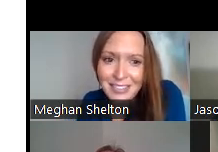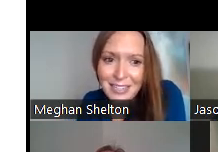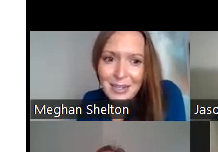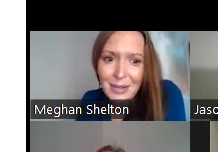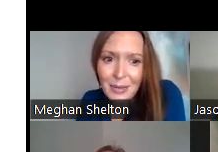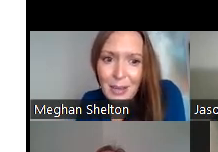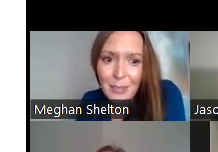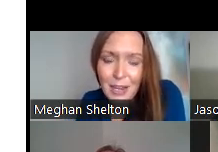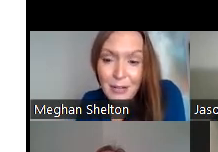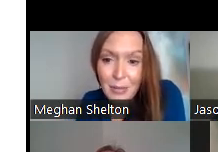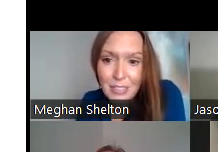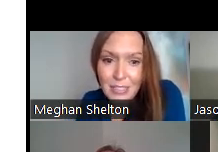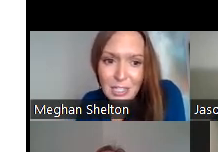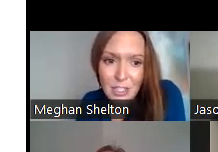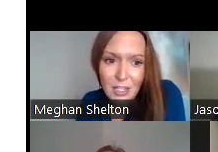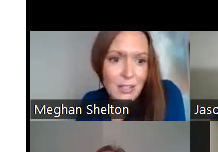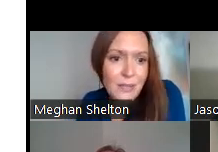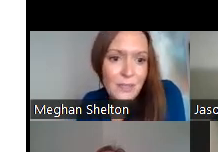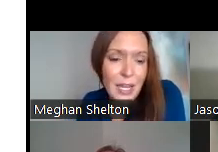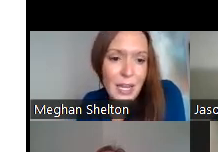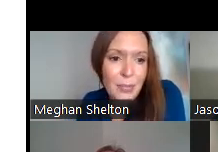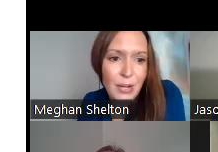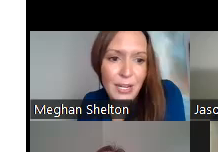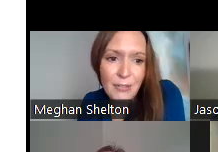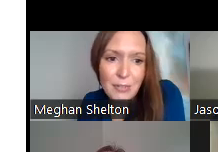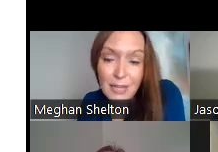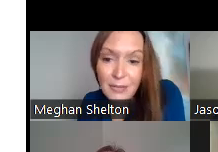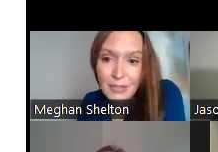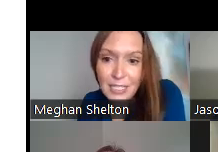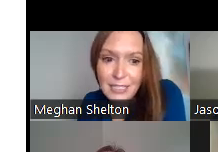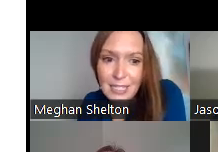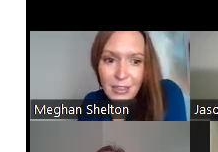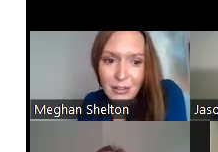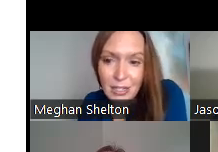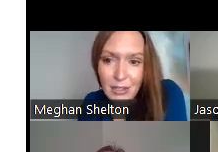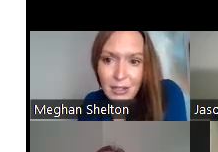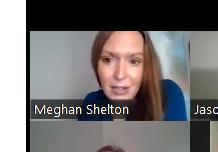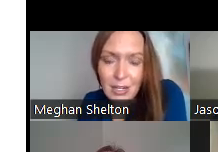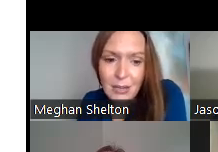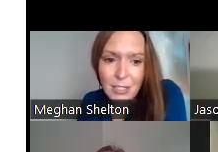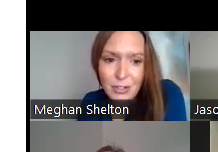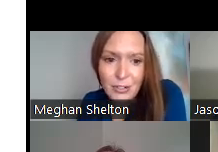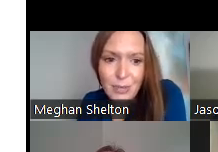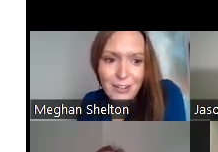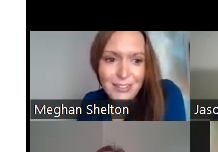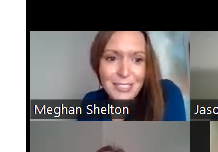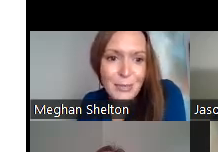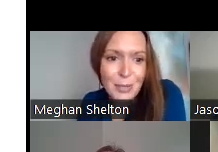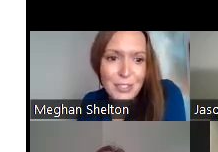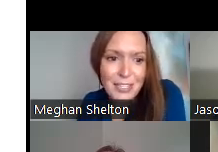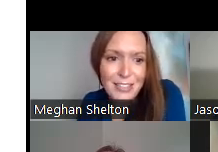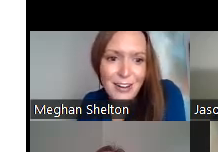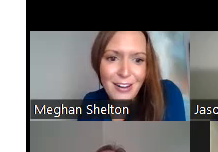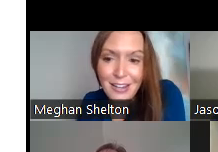business, BHAC representation, a break from 10:15 to 10:30. Commissioner Barnes